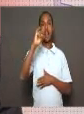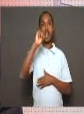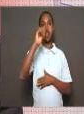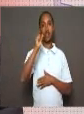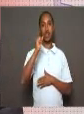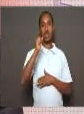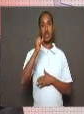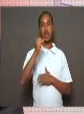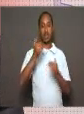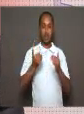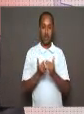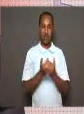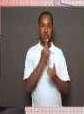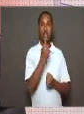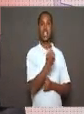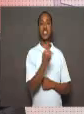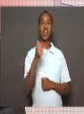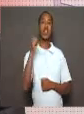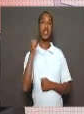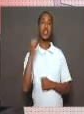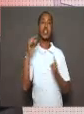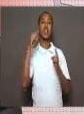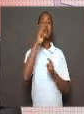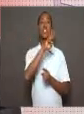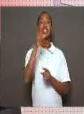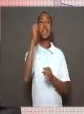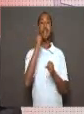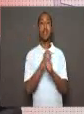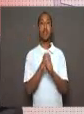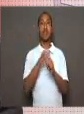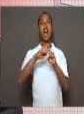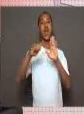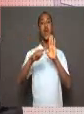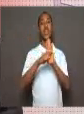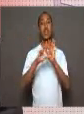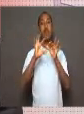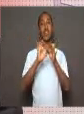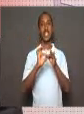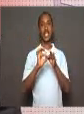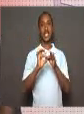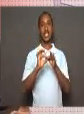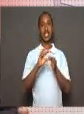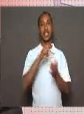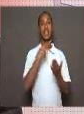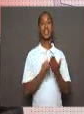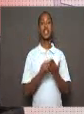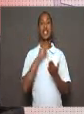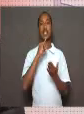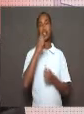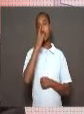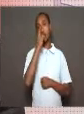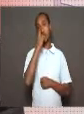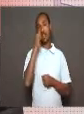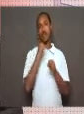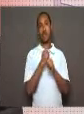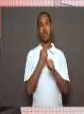anions come close to each other, they form ionic bonds. These are